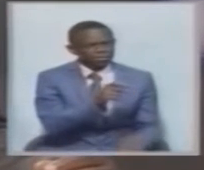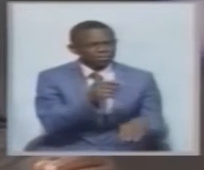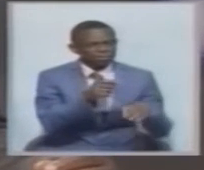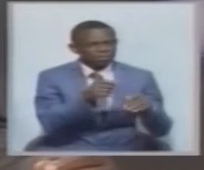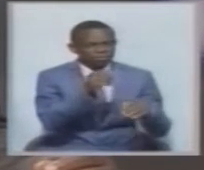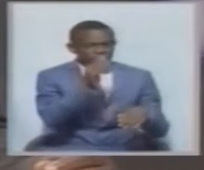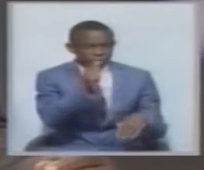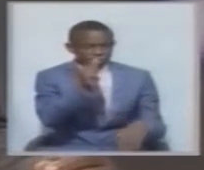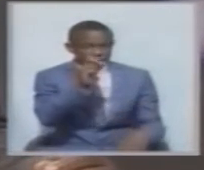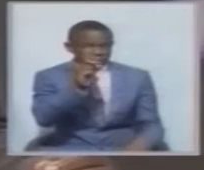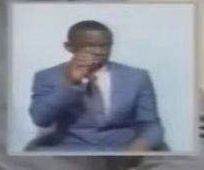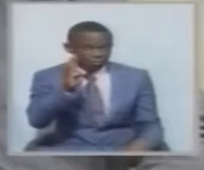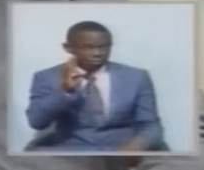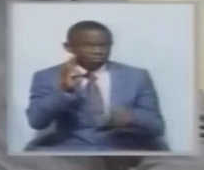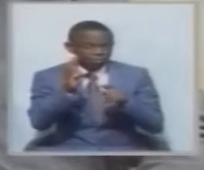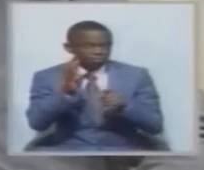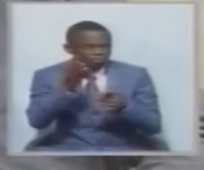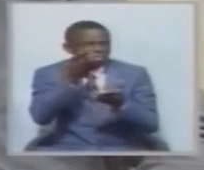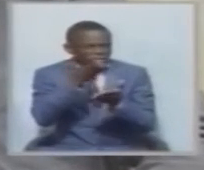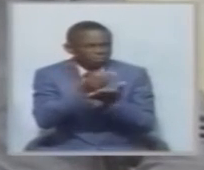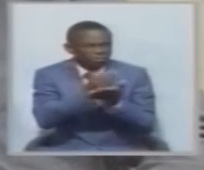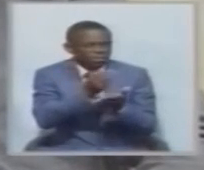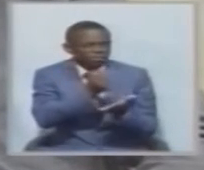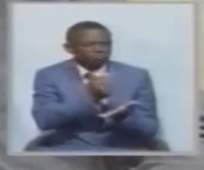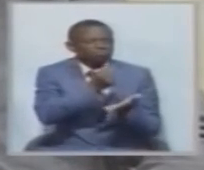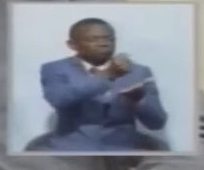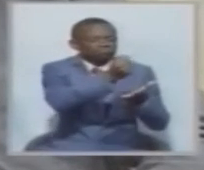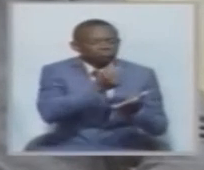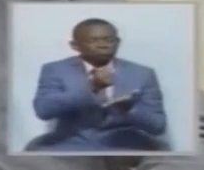countries. Well, any bank